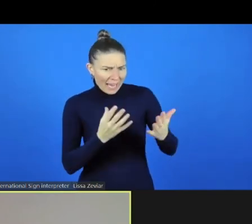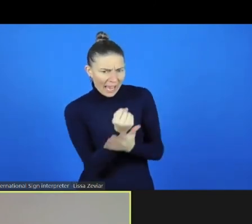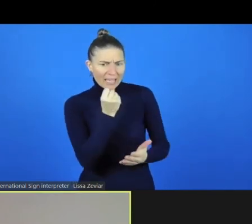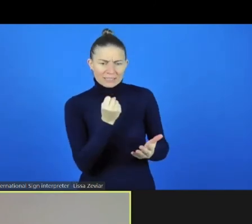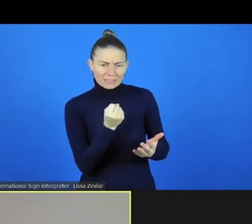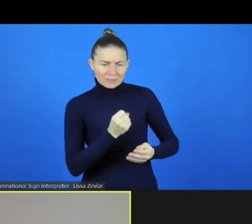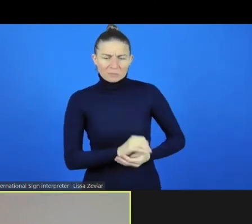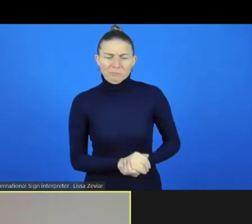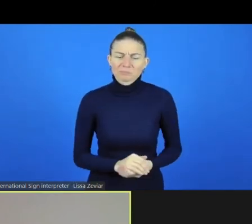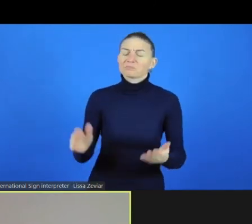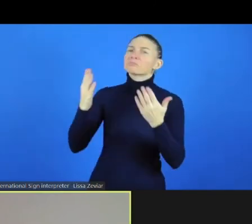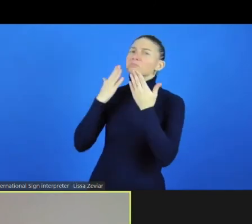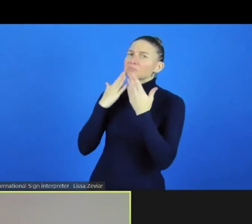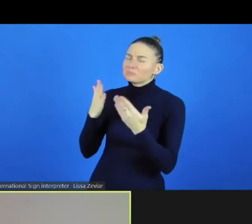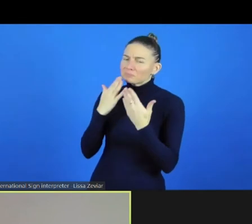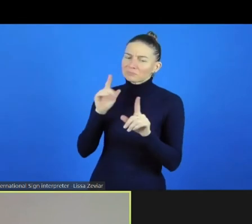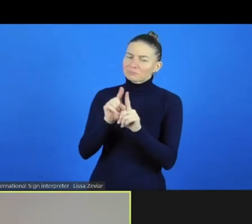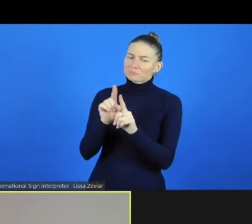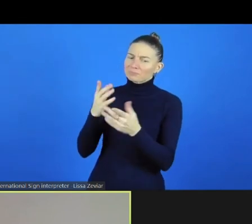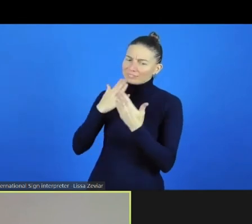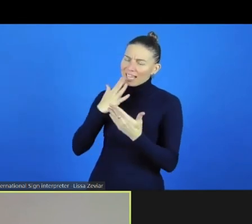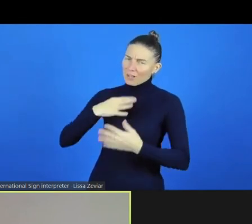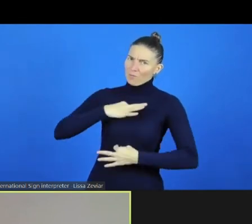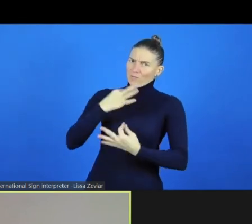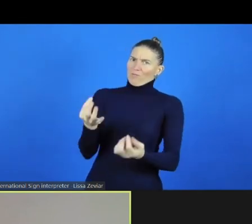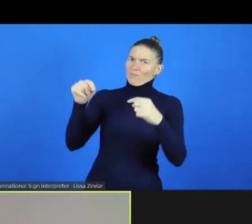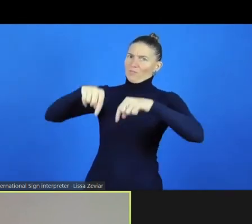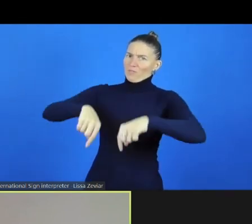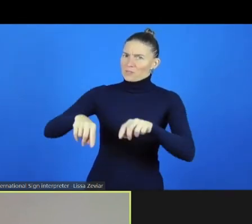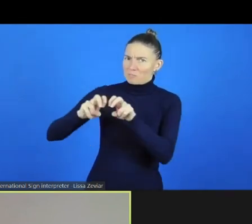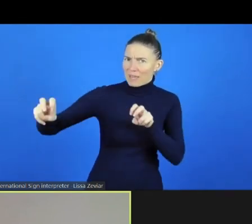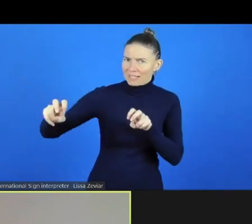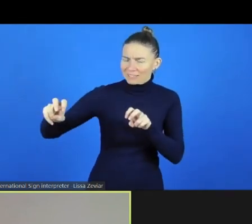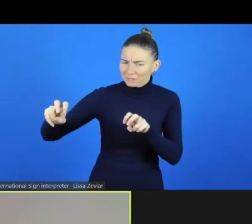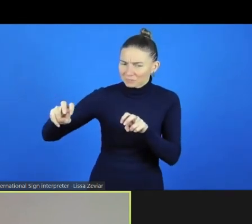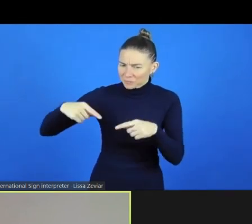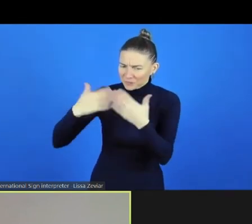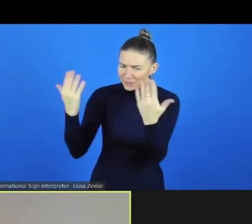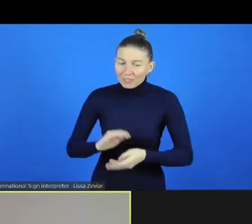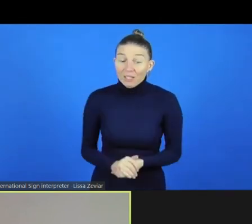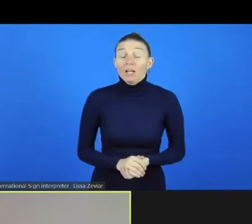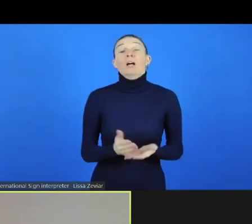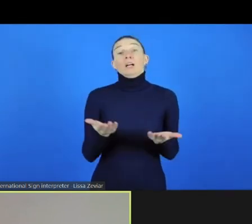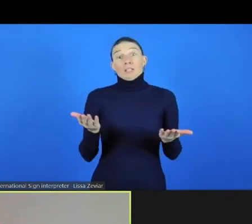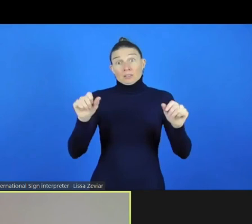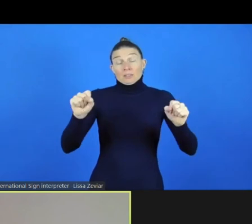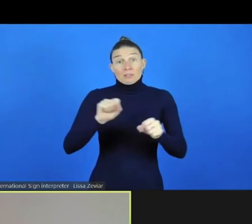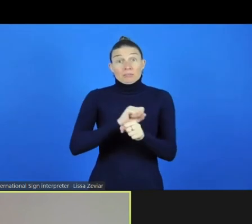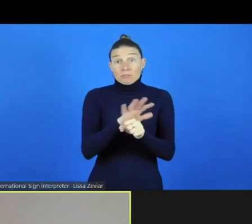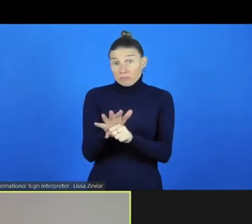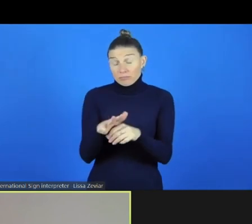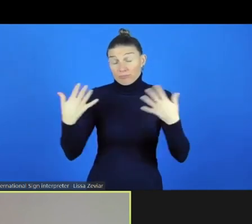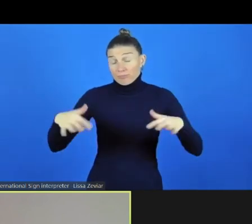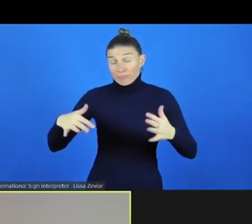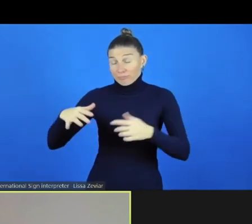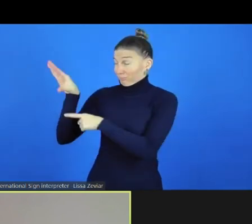for inviting me to join the panel today. So COVID-19 has really shown, I think, what is inaccessible in society. I